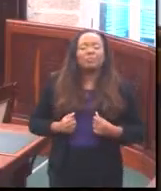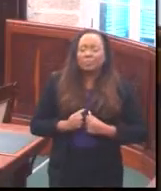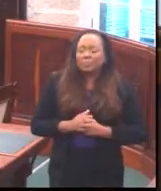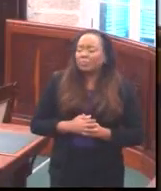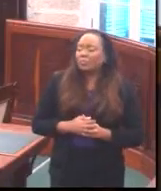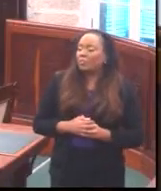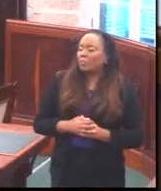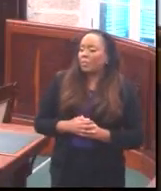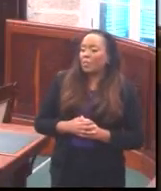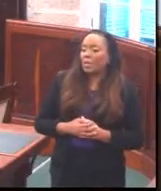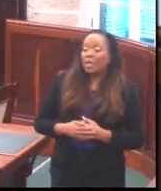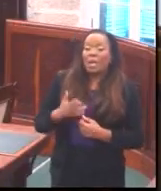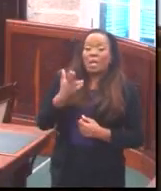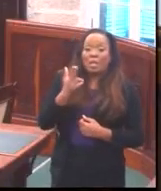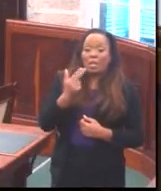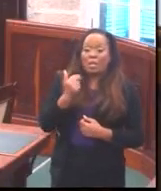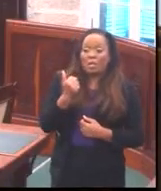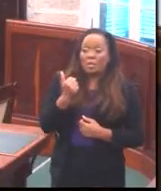to 13.2.